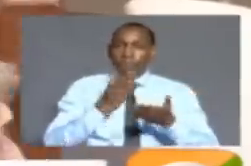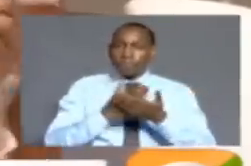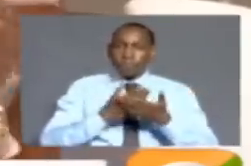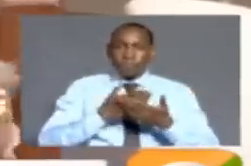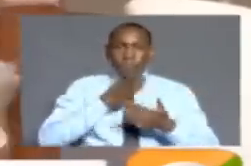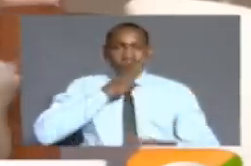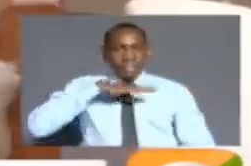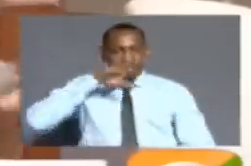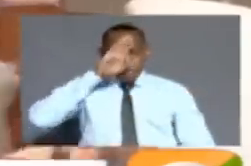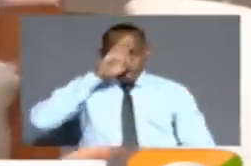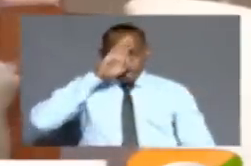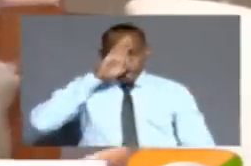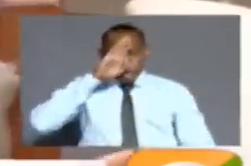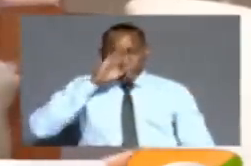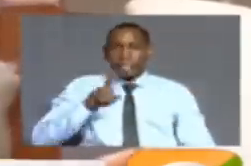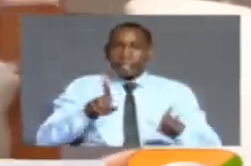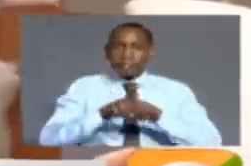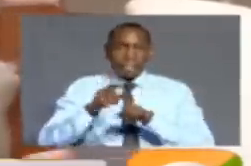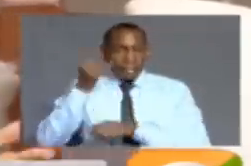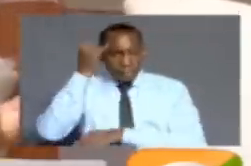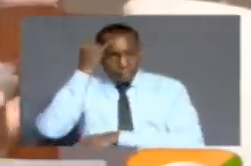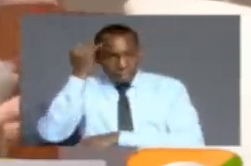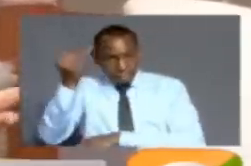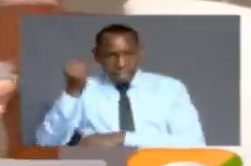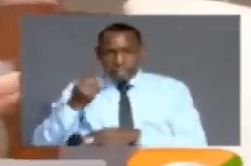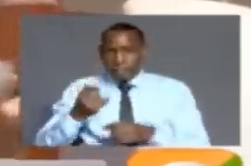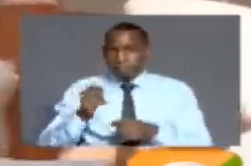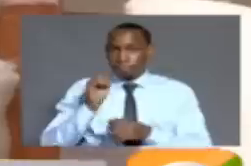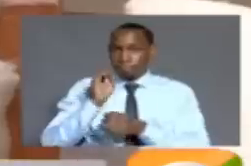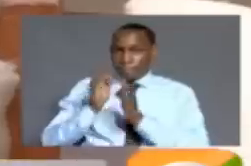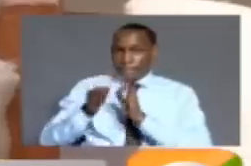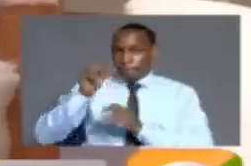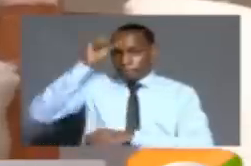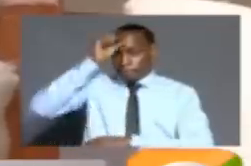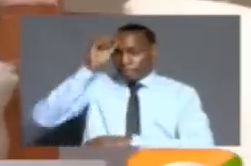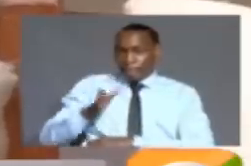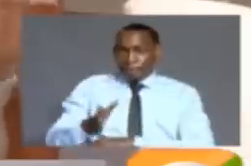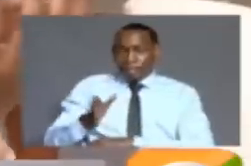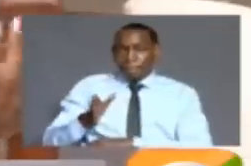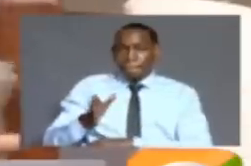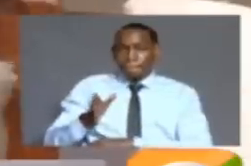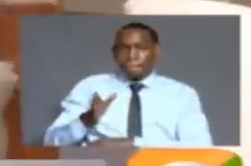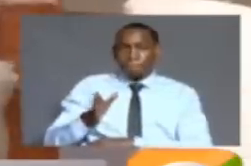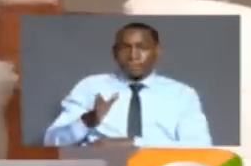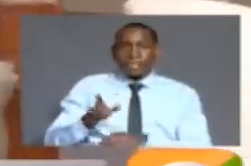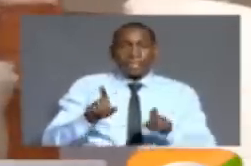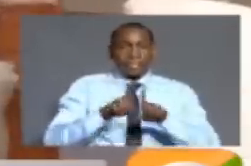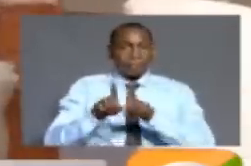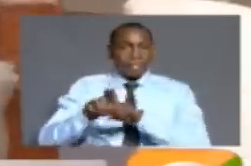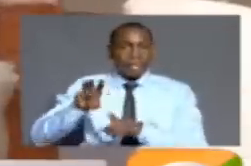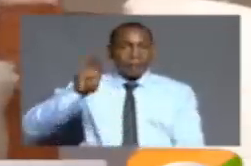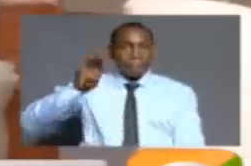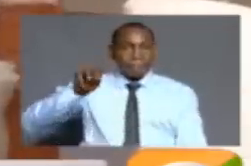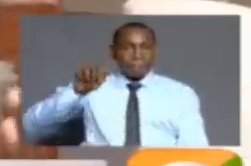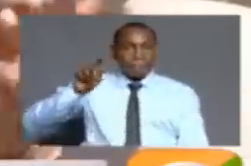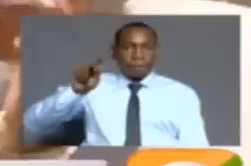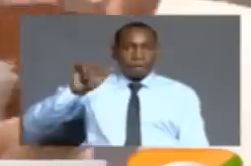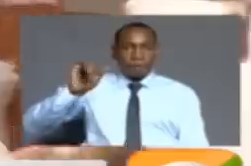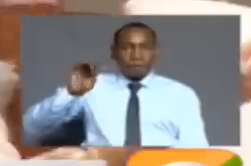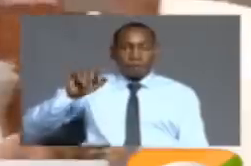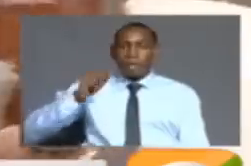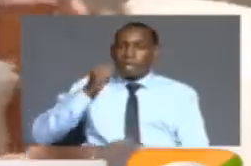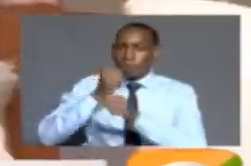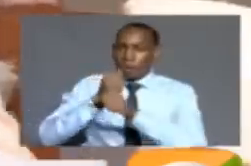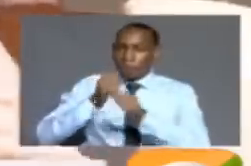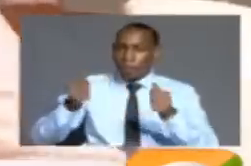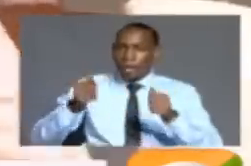then at the end of the day, to me, I would imagine if you are a governor, it would make so, and I hear Makwendi seems good at doing that.